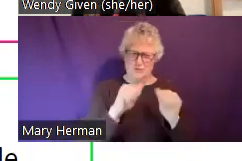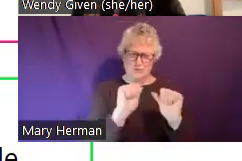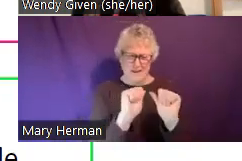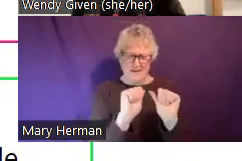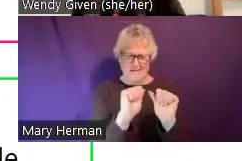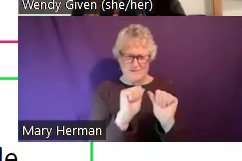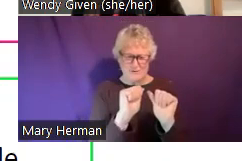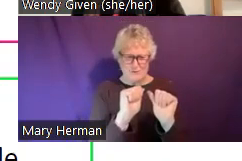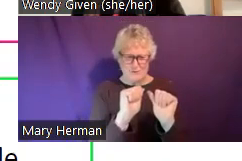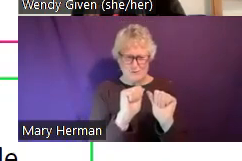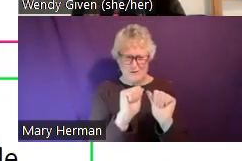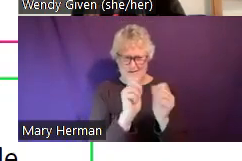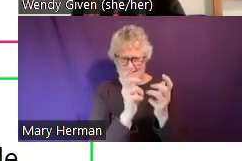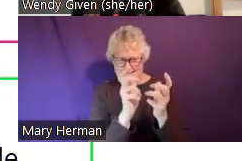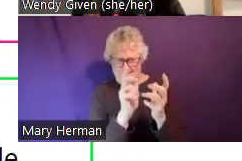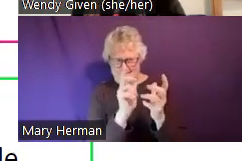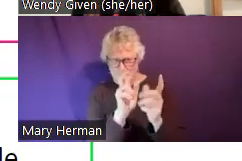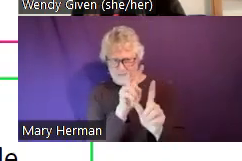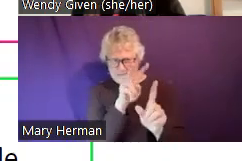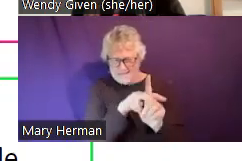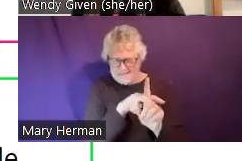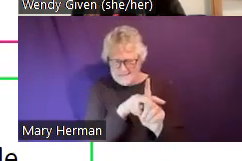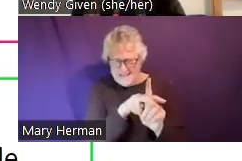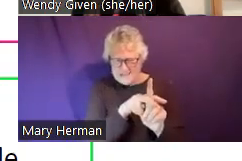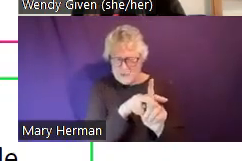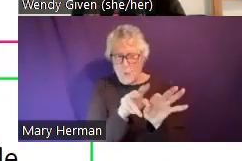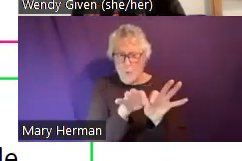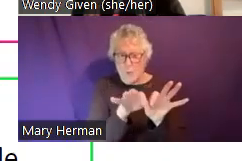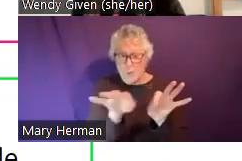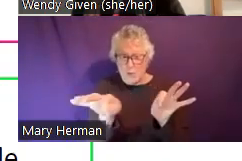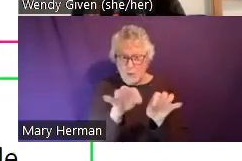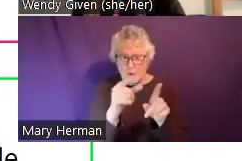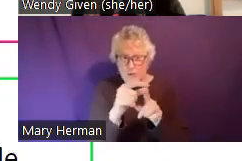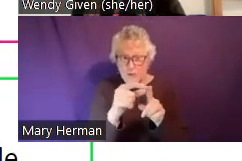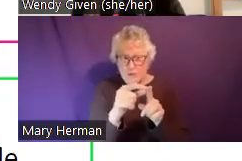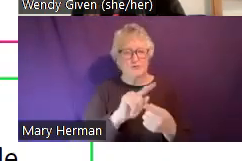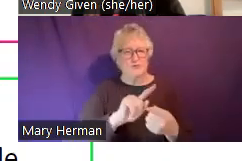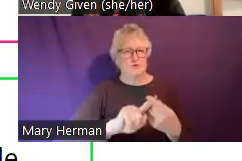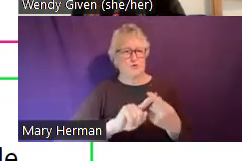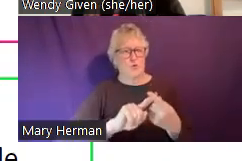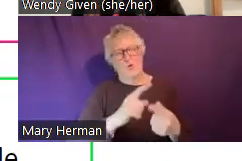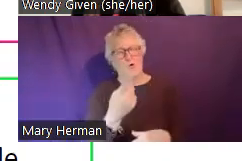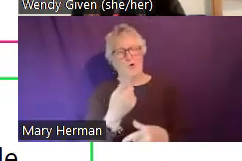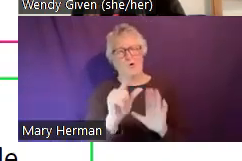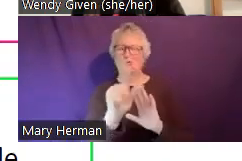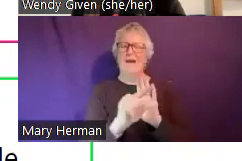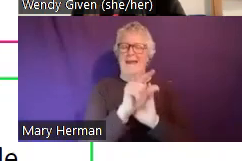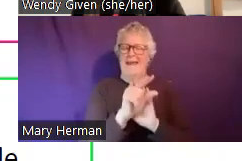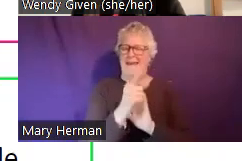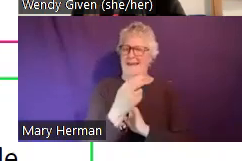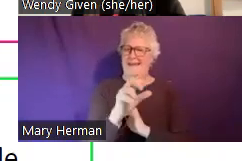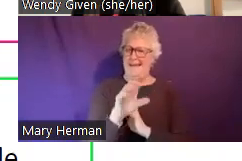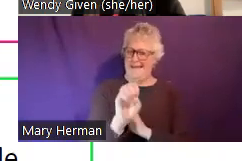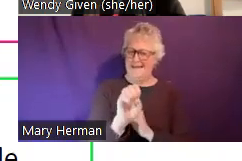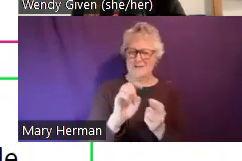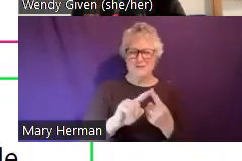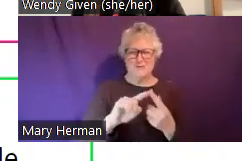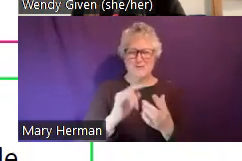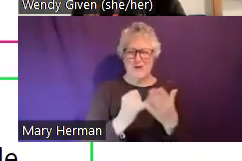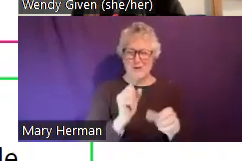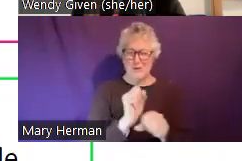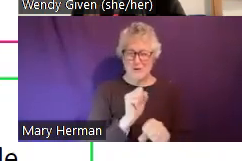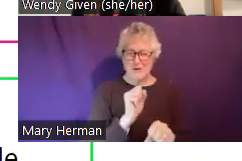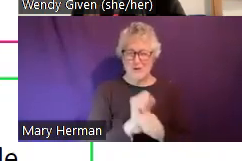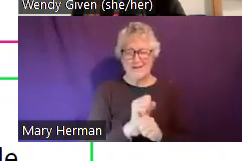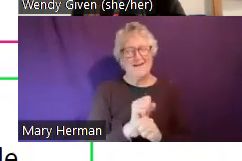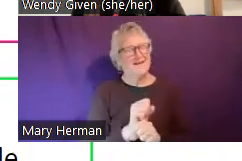grades to an artistic practice, to an artwork. And yet it's something that as an educator, I've wrestled